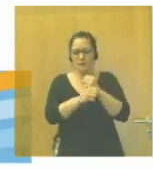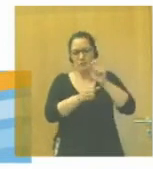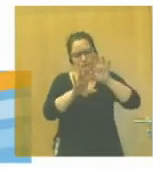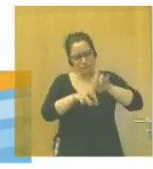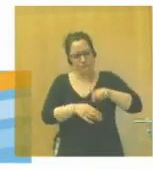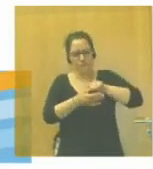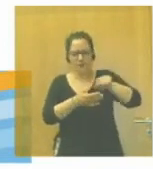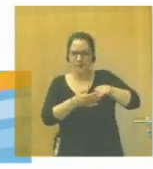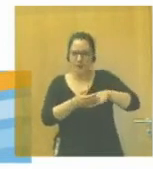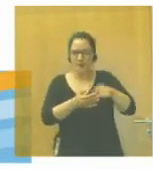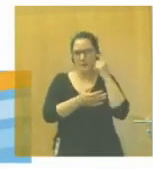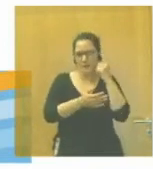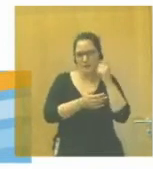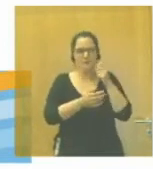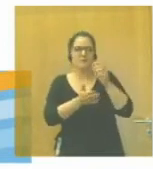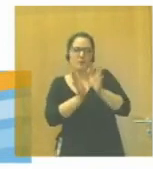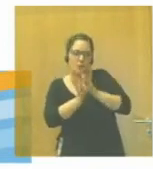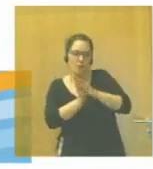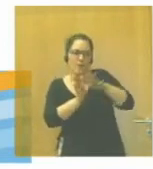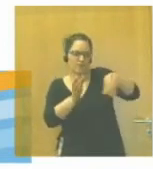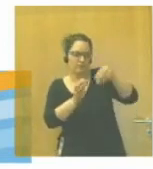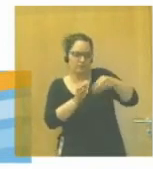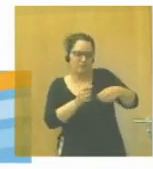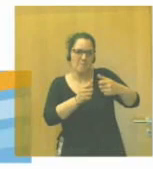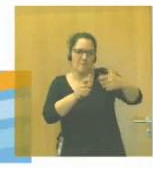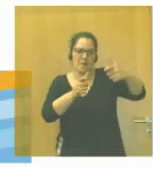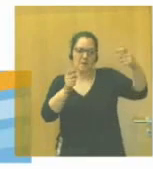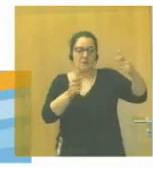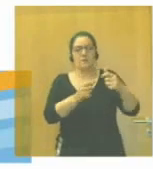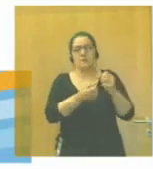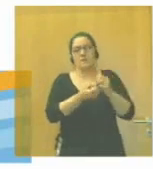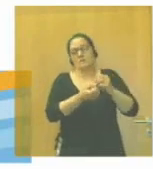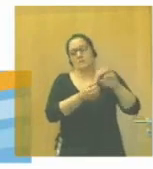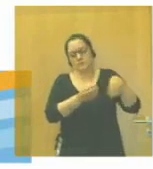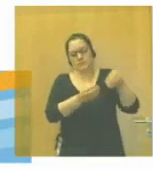organization collaborating with the United States Surgeon General. And I'm,